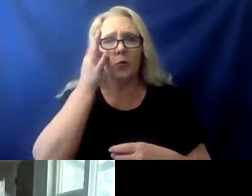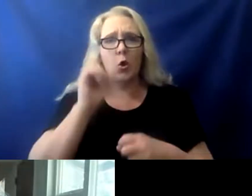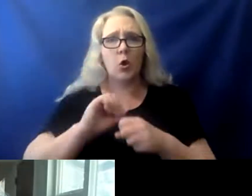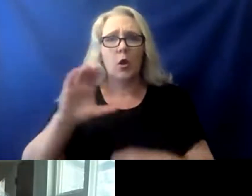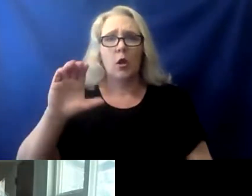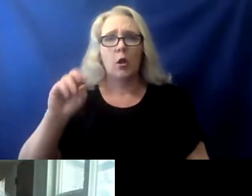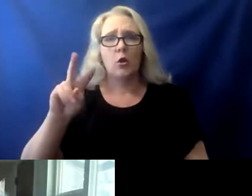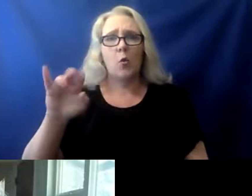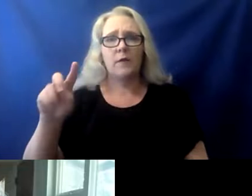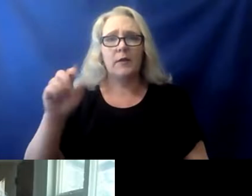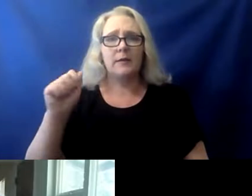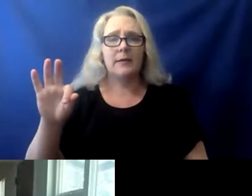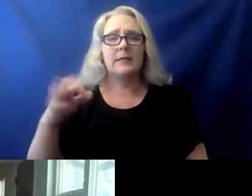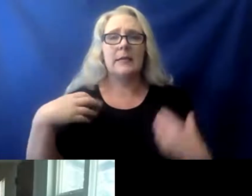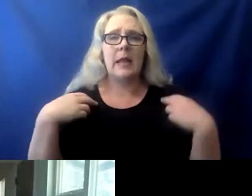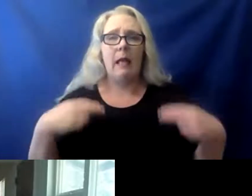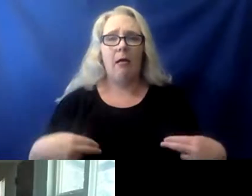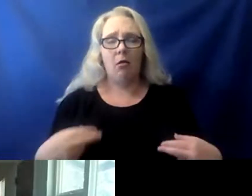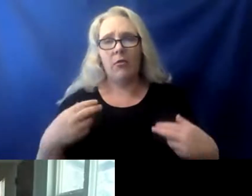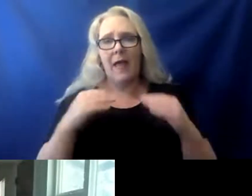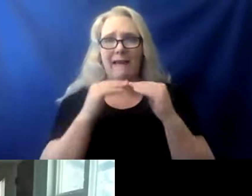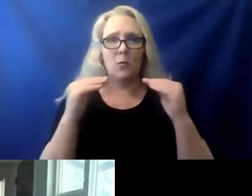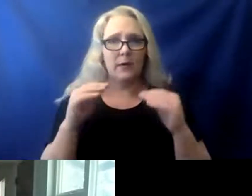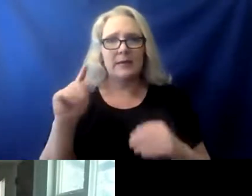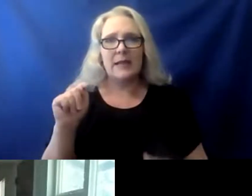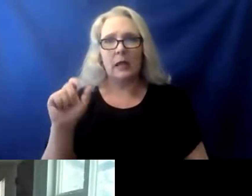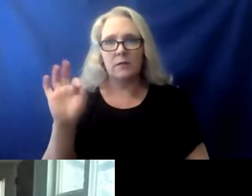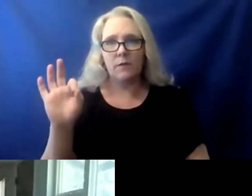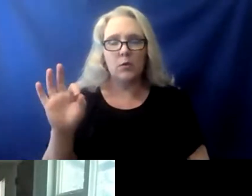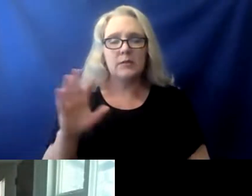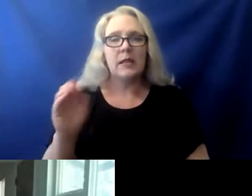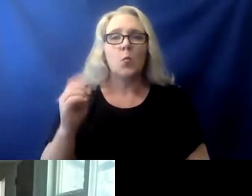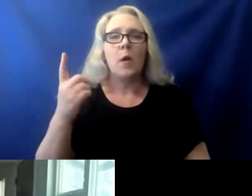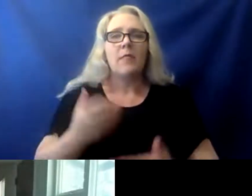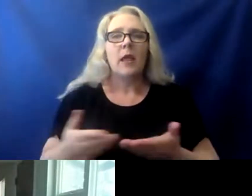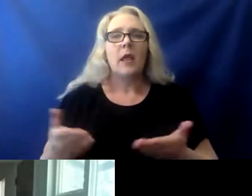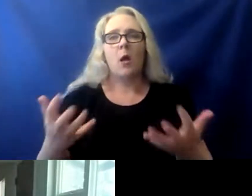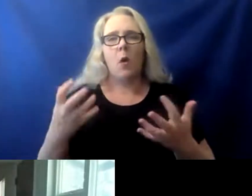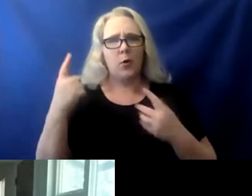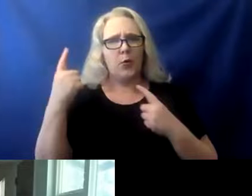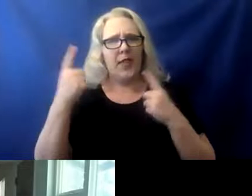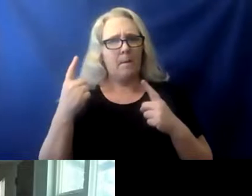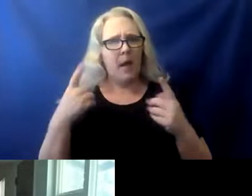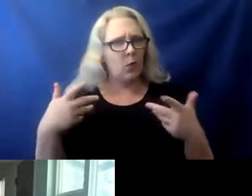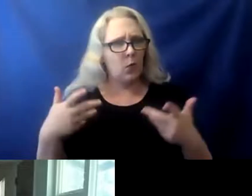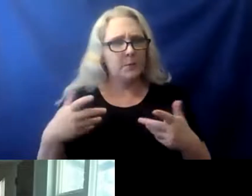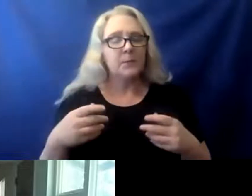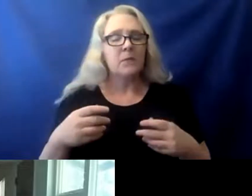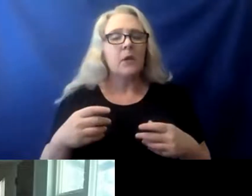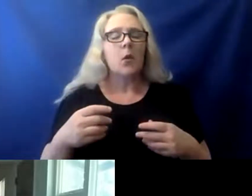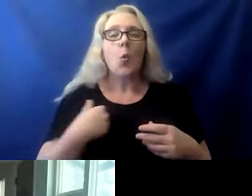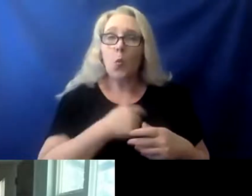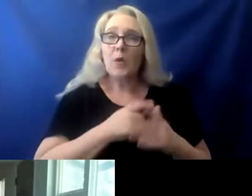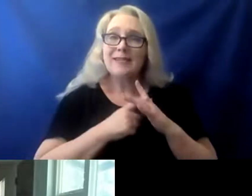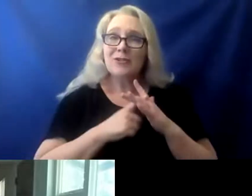health equity task force. And I guess one thing I just want us to think about is we started this